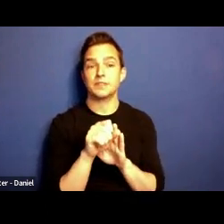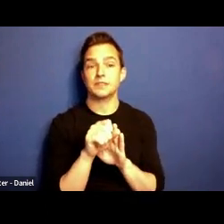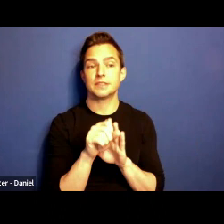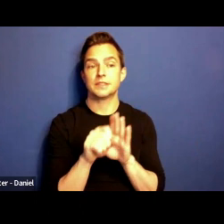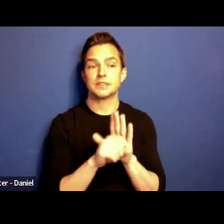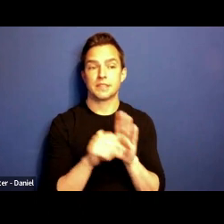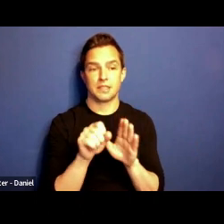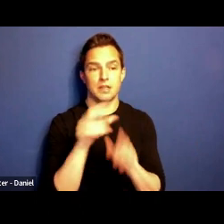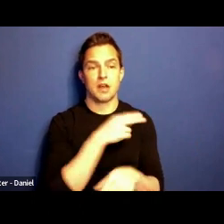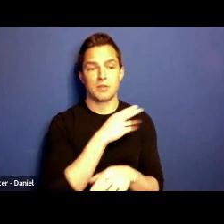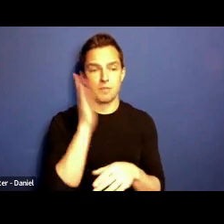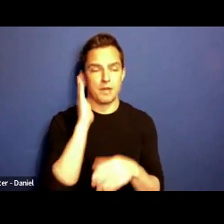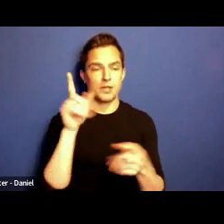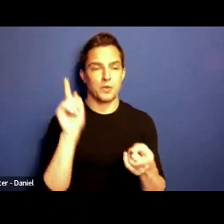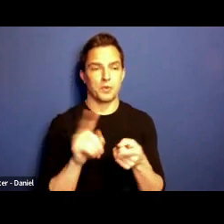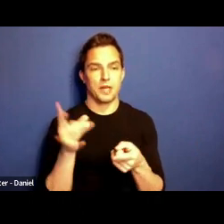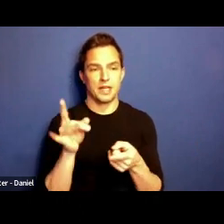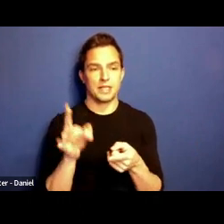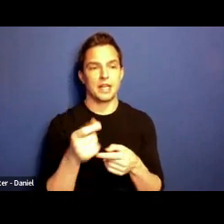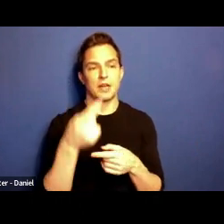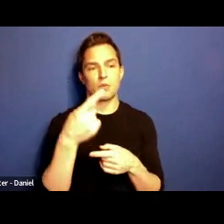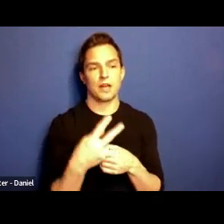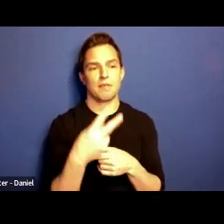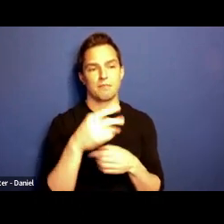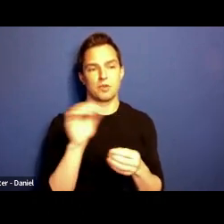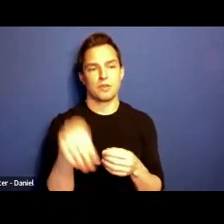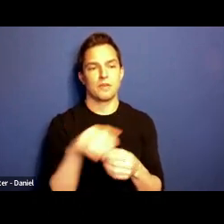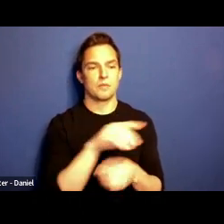patients decreased by 18.5% from 2010 to